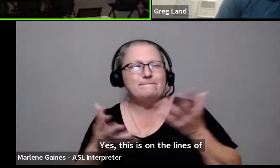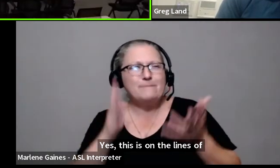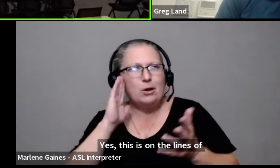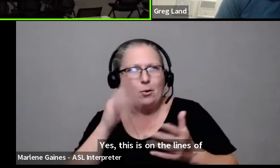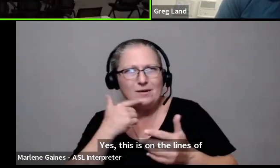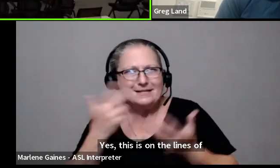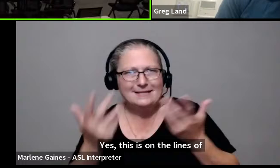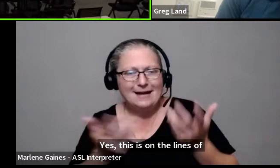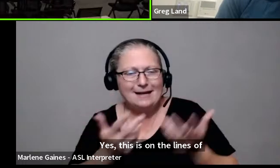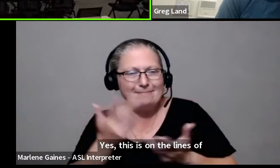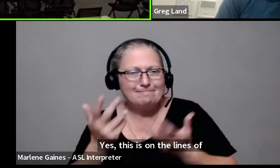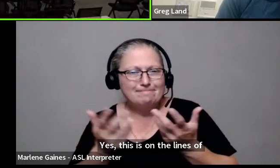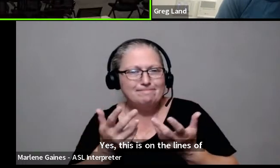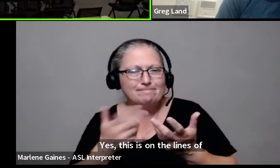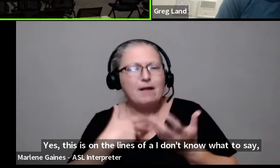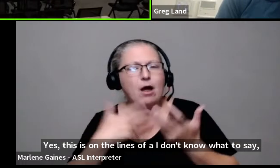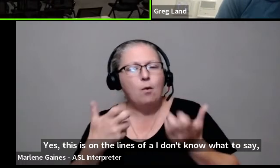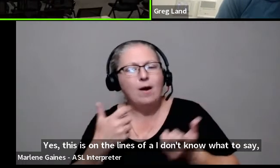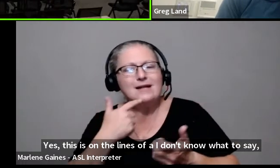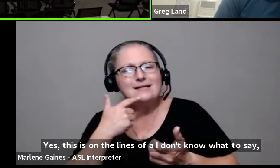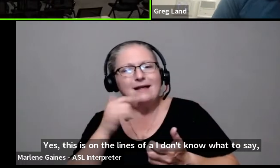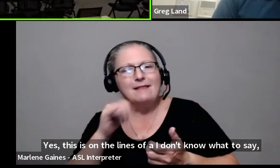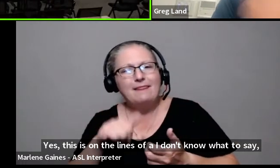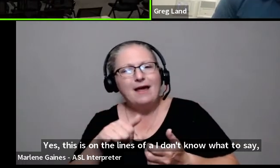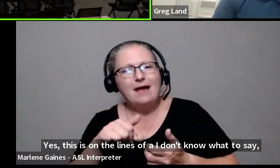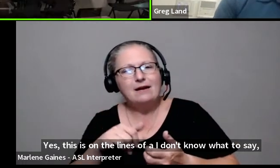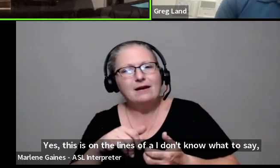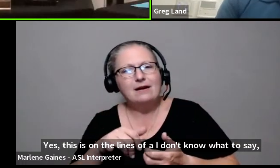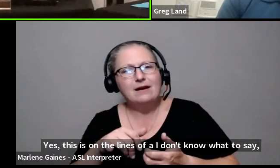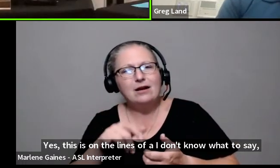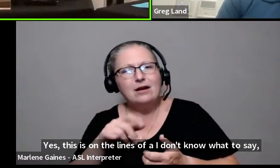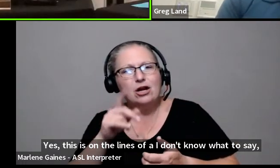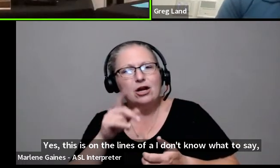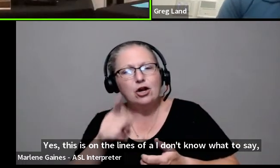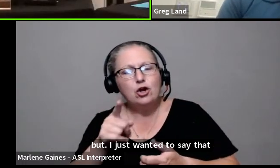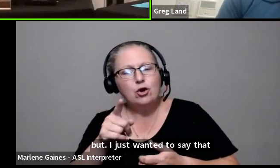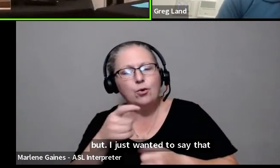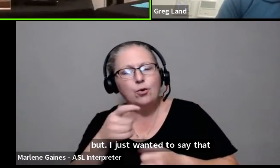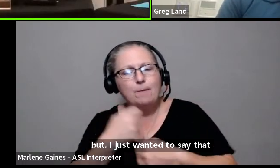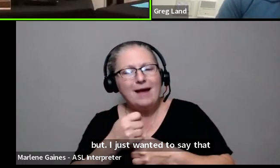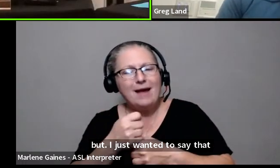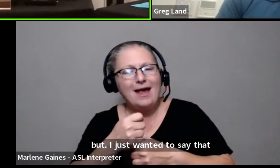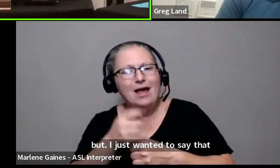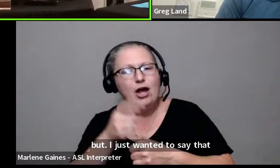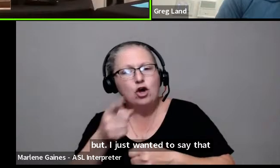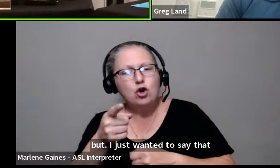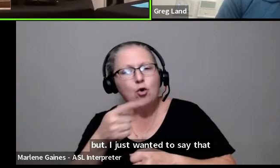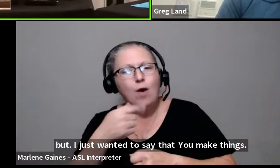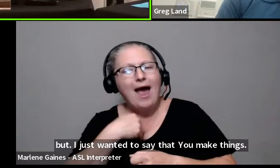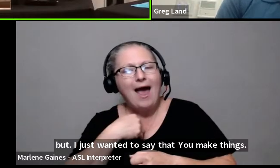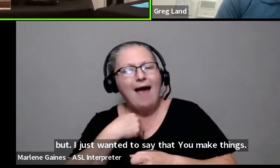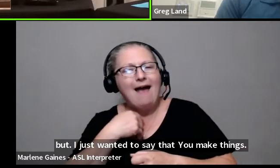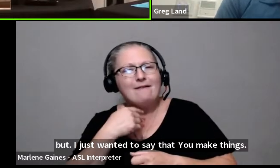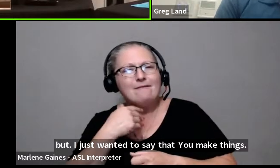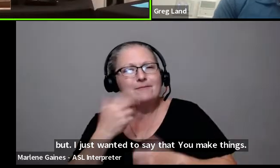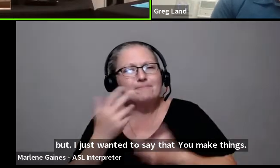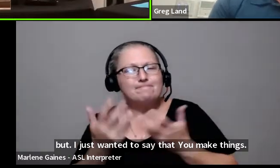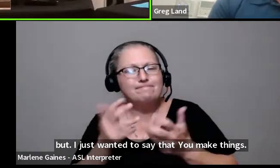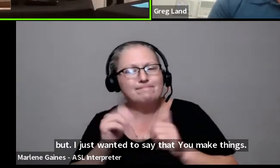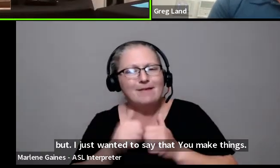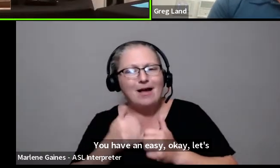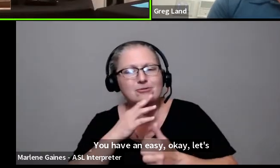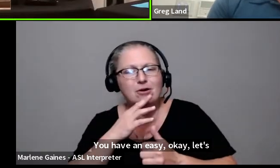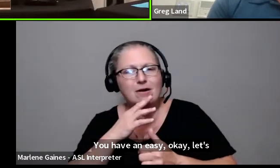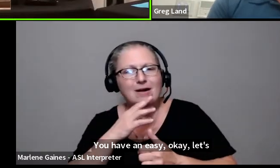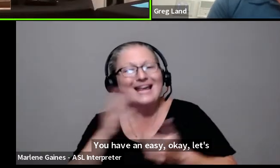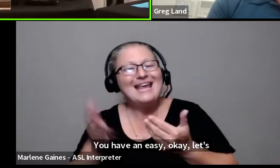but I just wanted to say that you make things, you have an easy, okay, let's see. It's